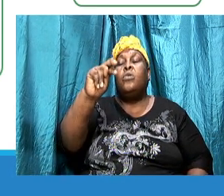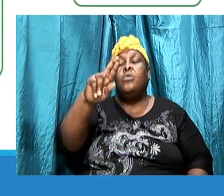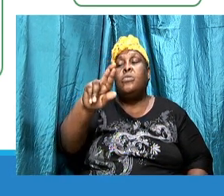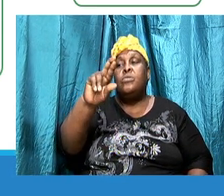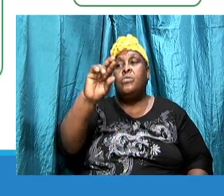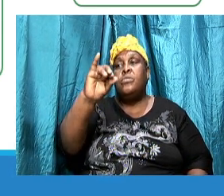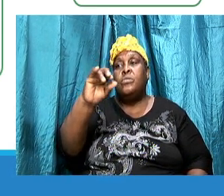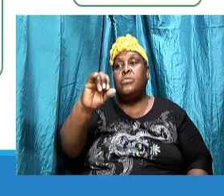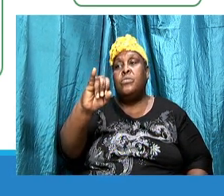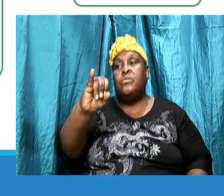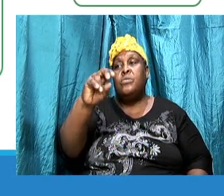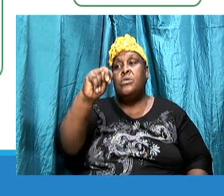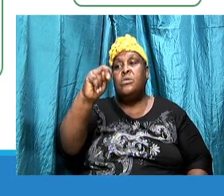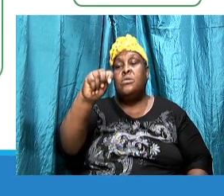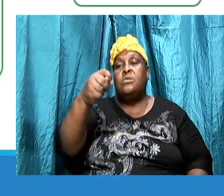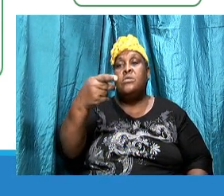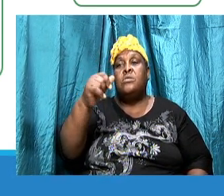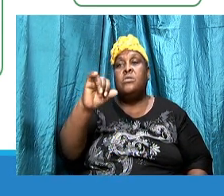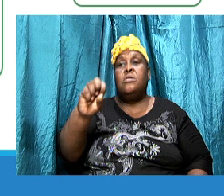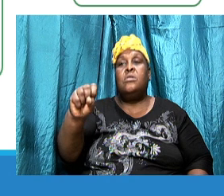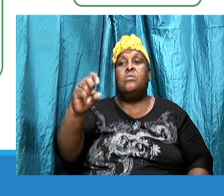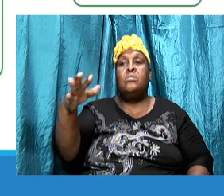temple, a huge temple.